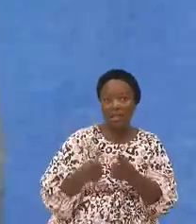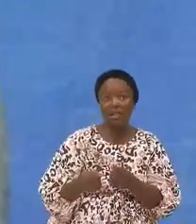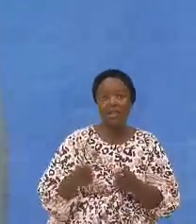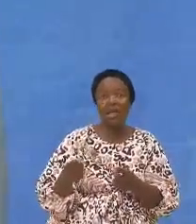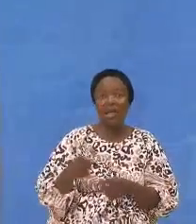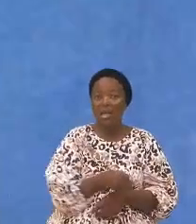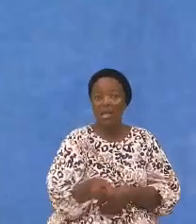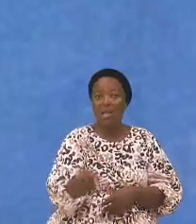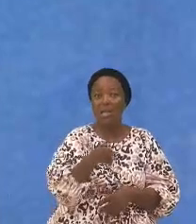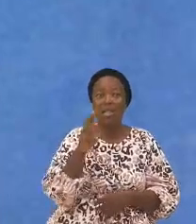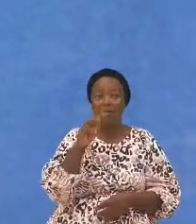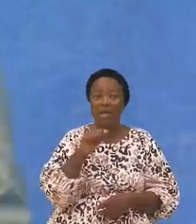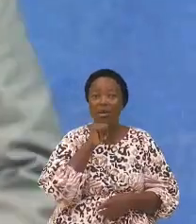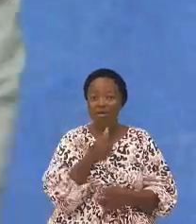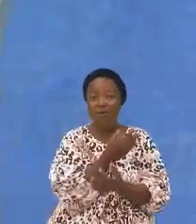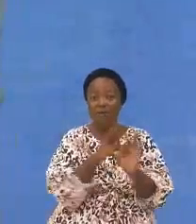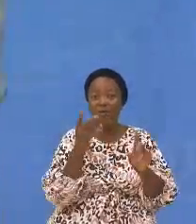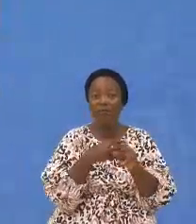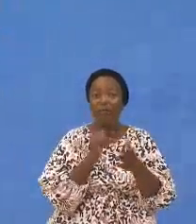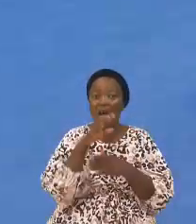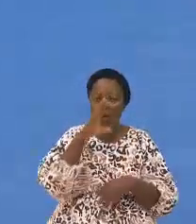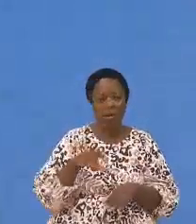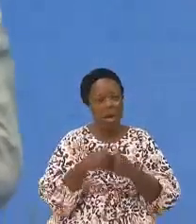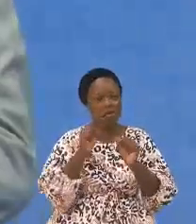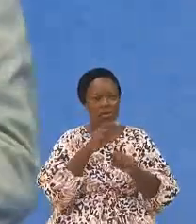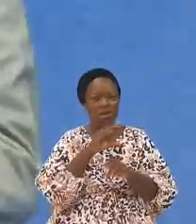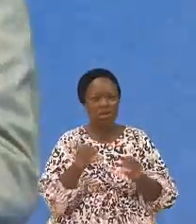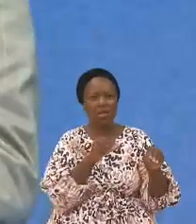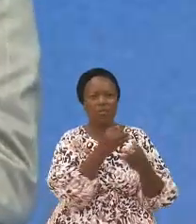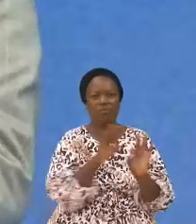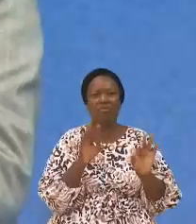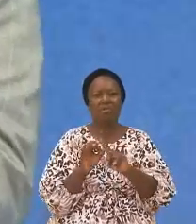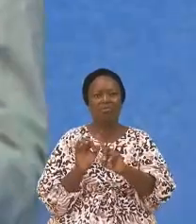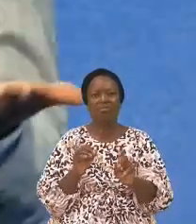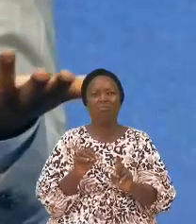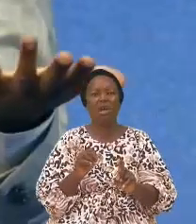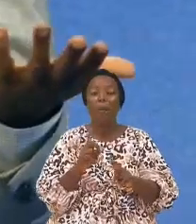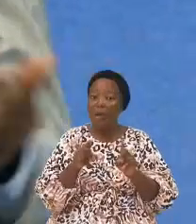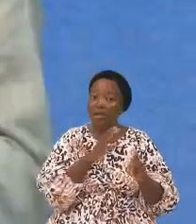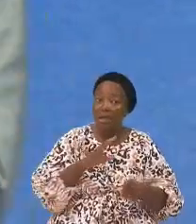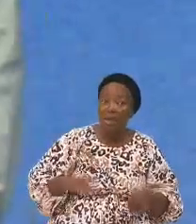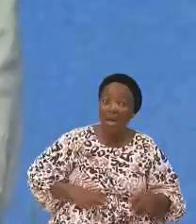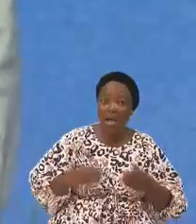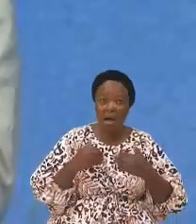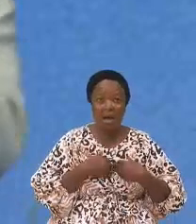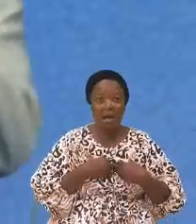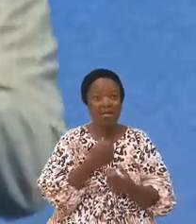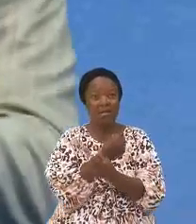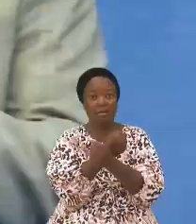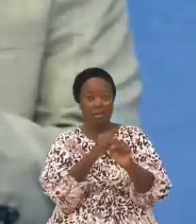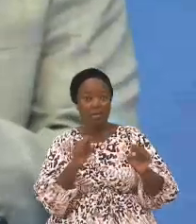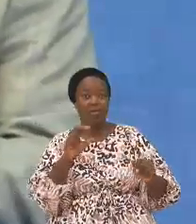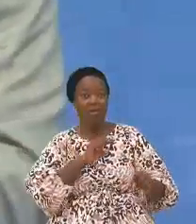are under the curse. And since they themselves are not free from the curse, how can they set you free? But